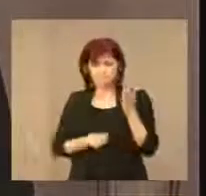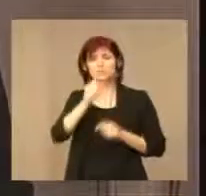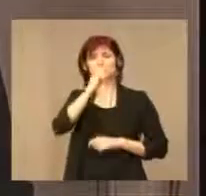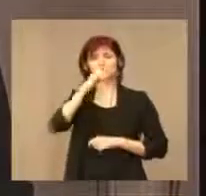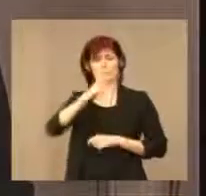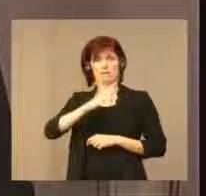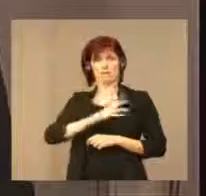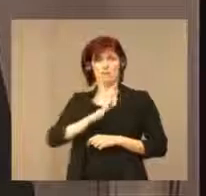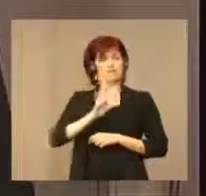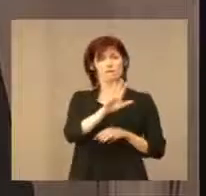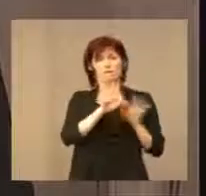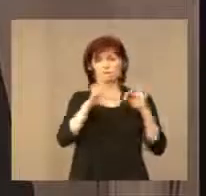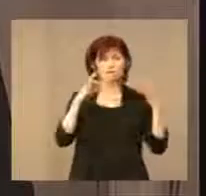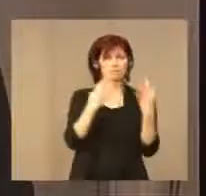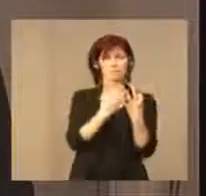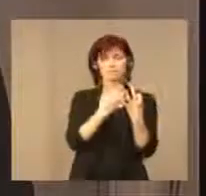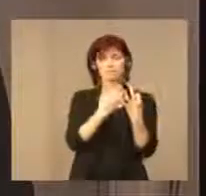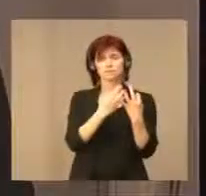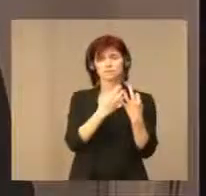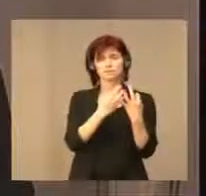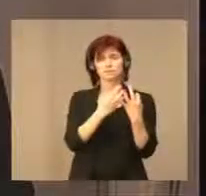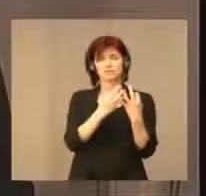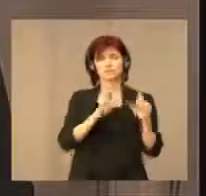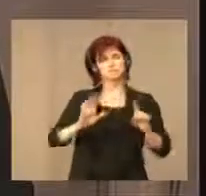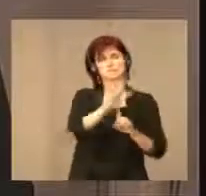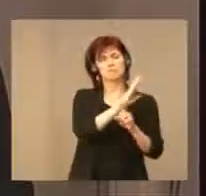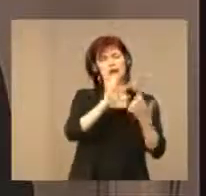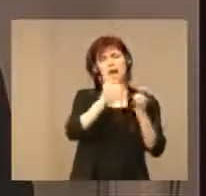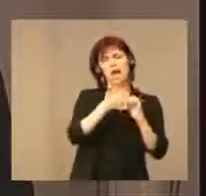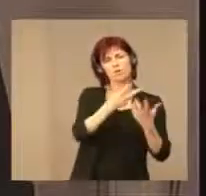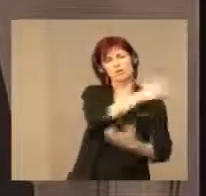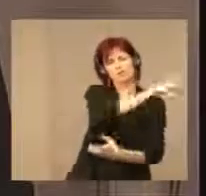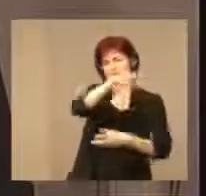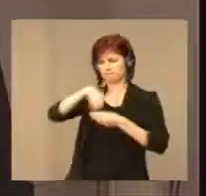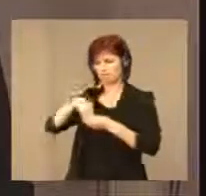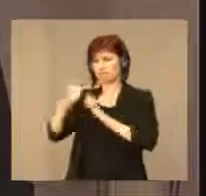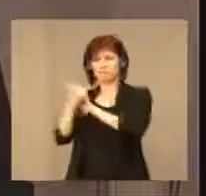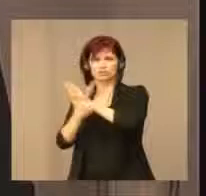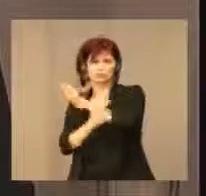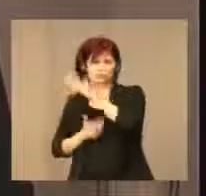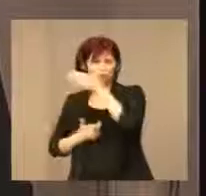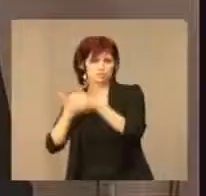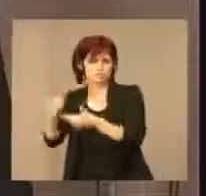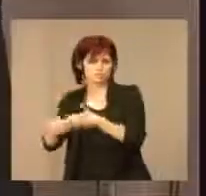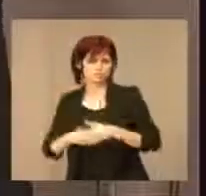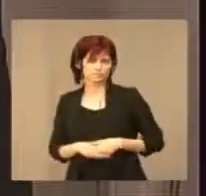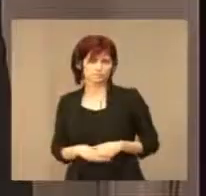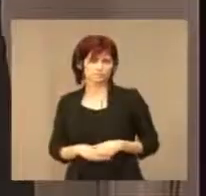probably lived with some sort of disability, been engaged in this legislation process?